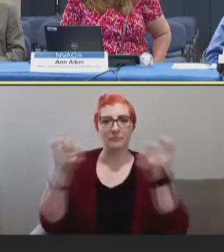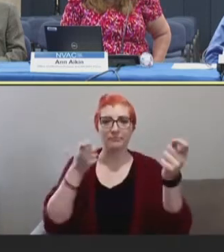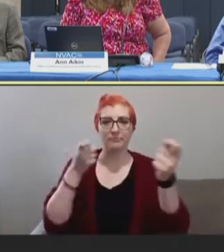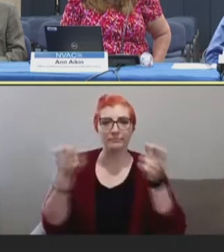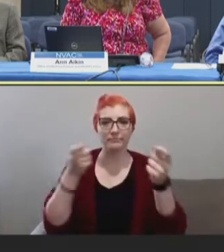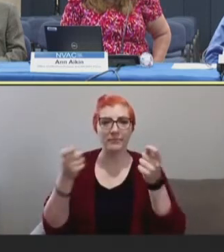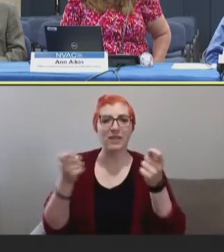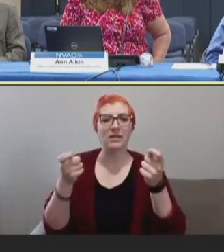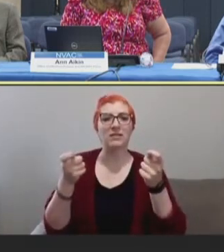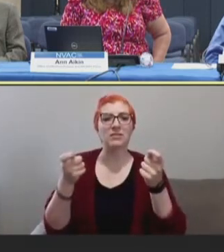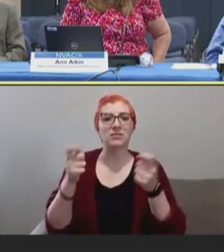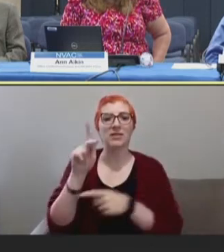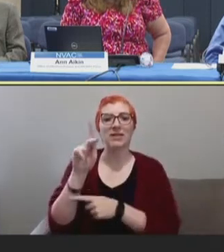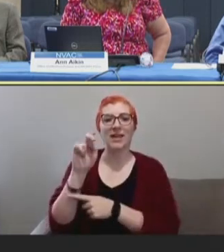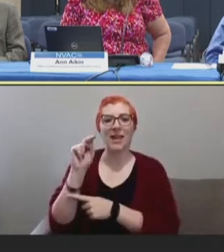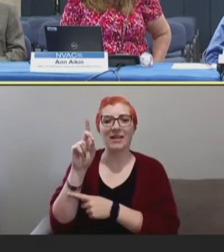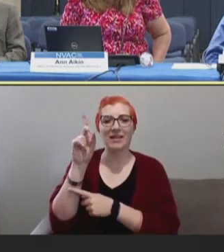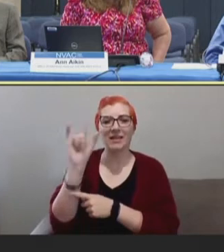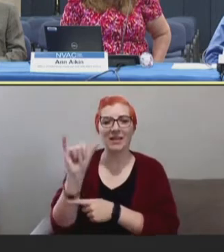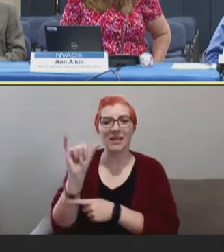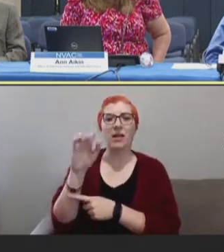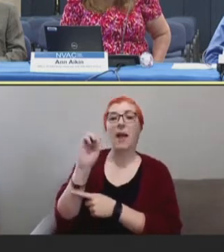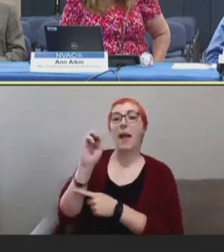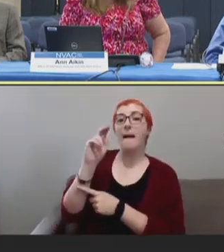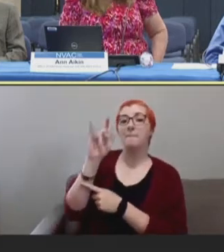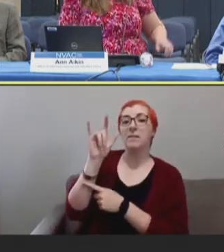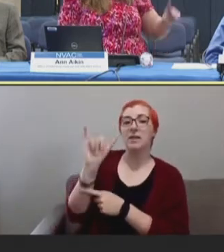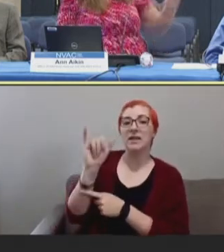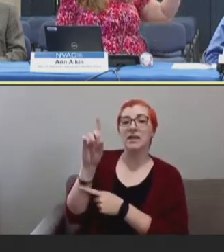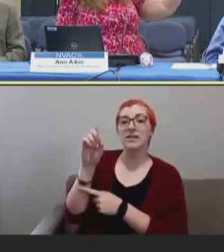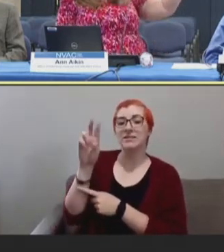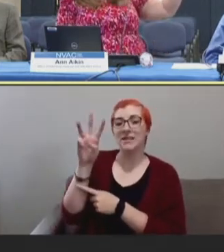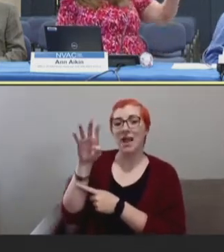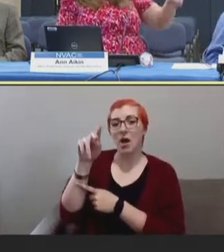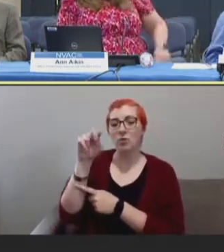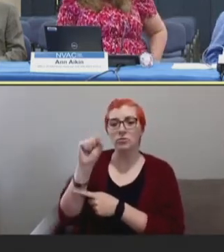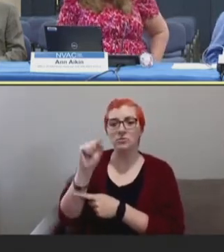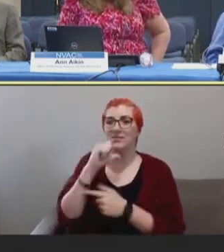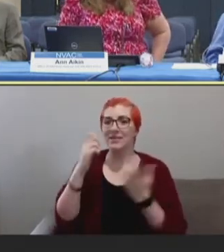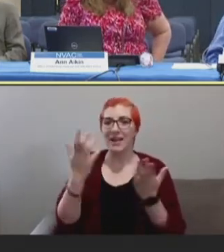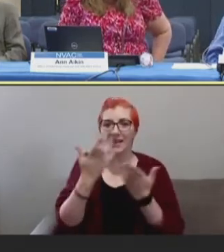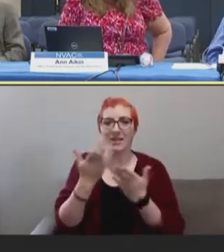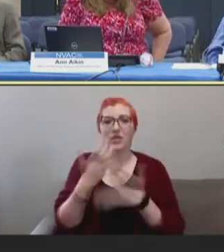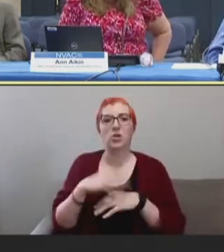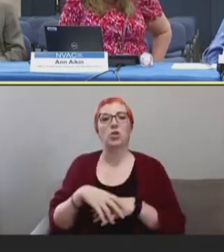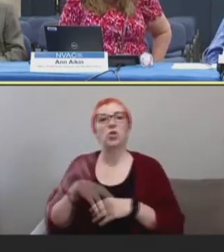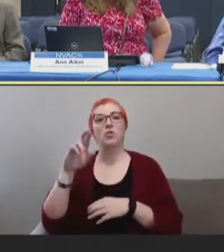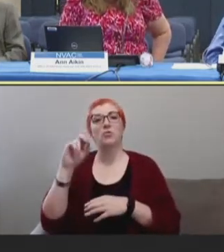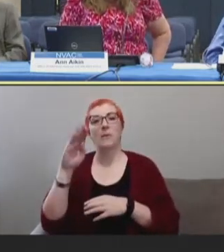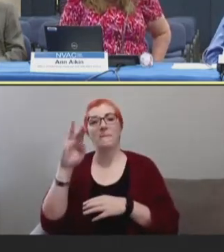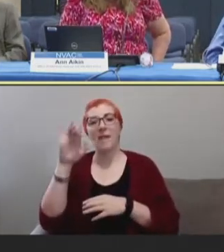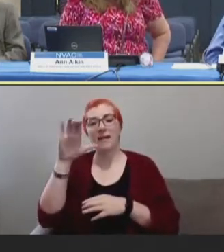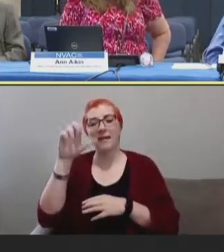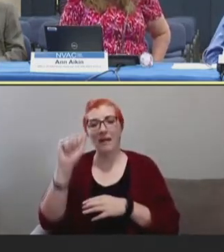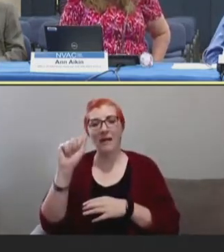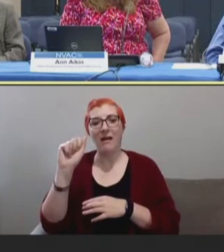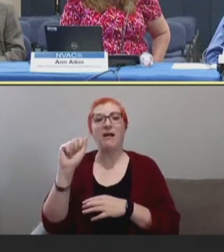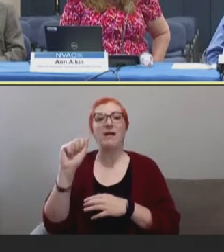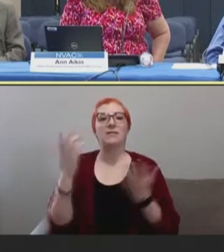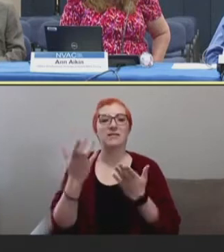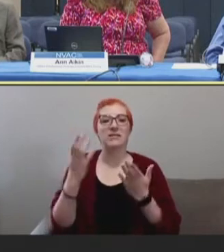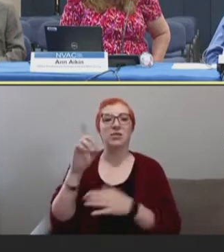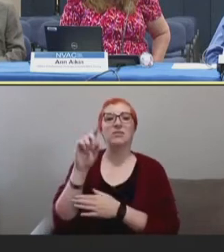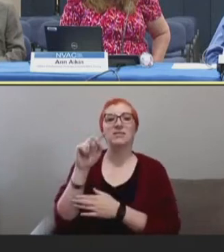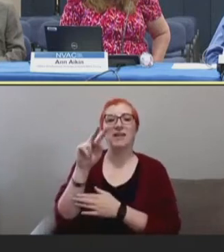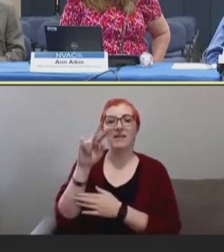Emily Downs, who could not be here today, Rebecca Lazaration, who's over there, Damon Kane, Viola Jacobs, and